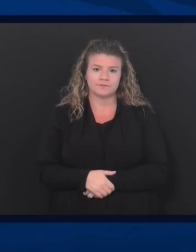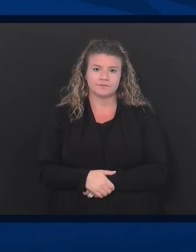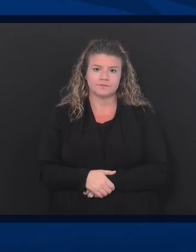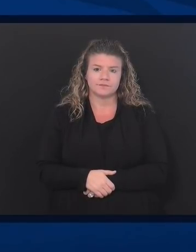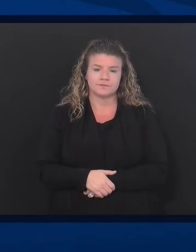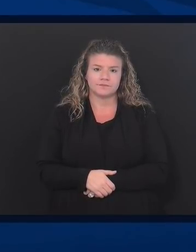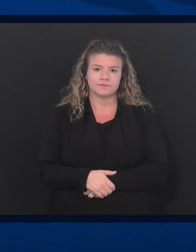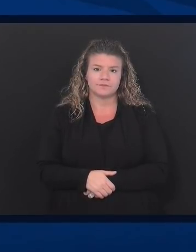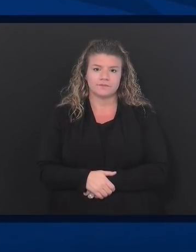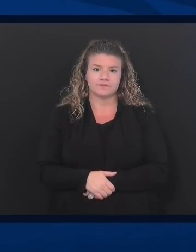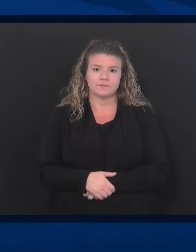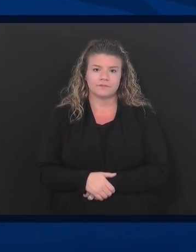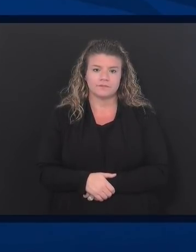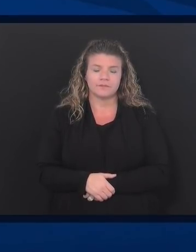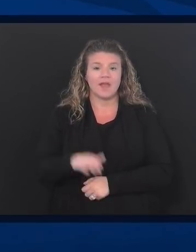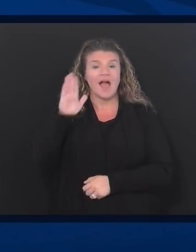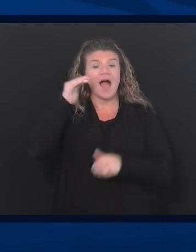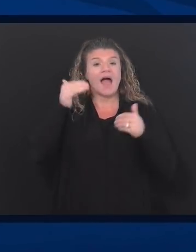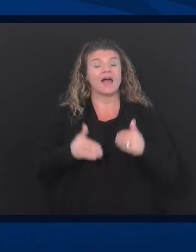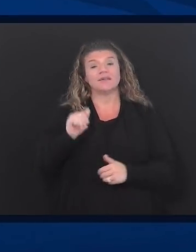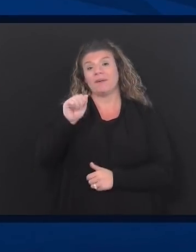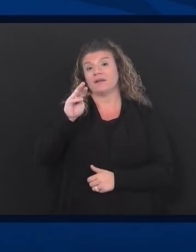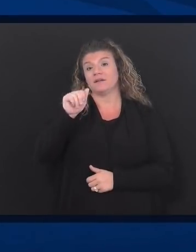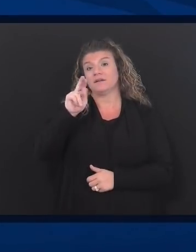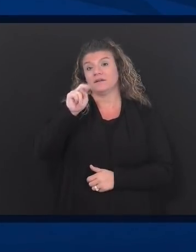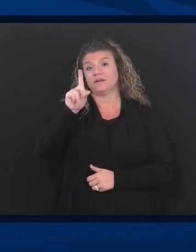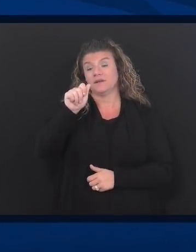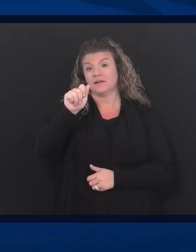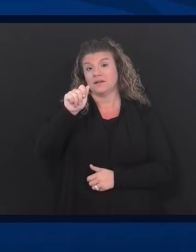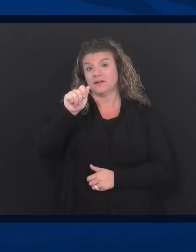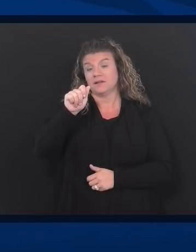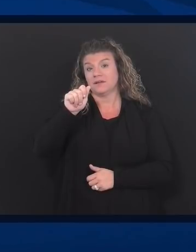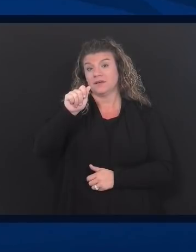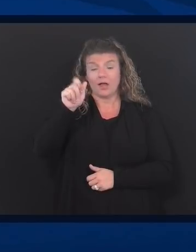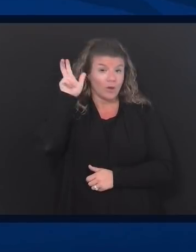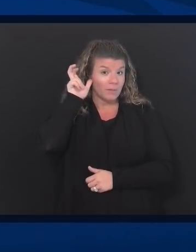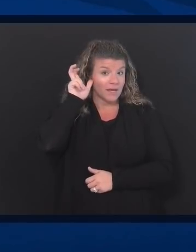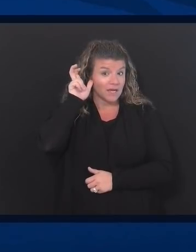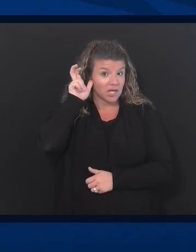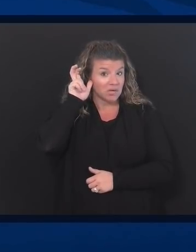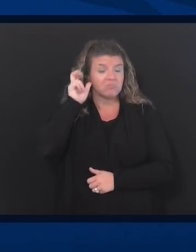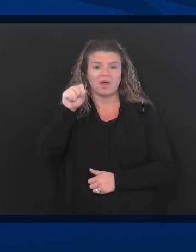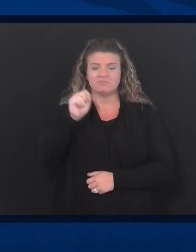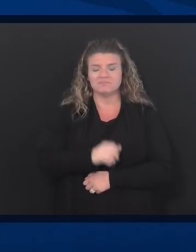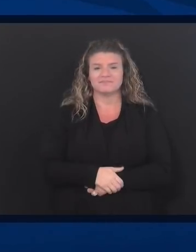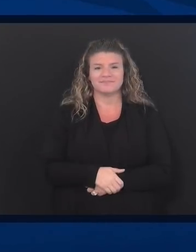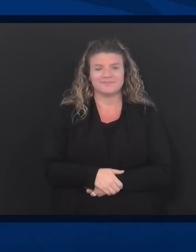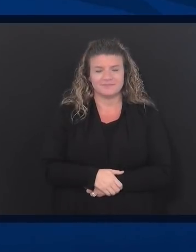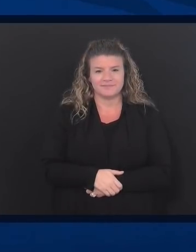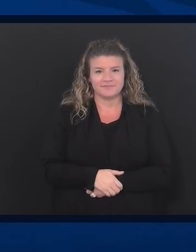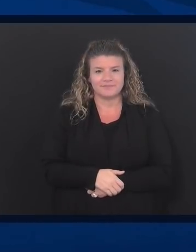Looks like Amanda. Hi there, Amanda Barron, WSAZ. Oh, can you hear me? Yes, we got you. Go ahead.